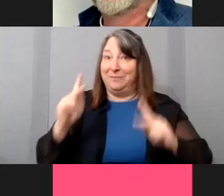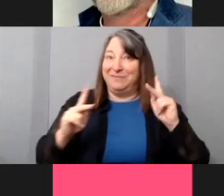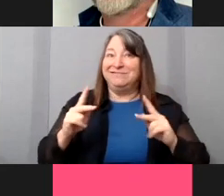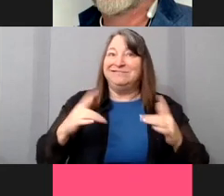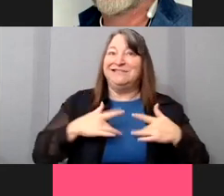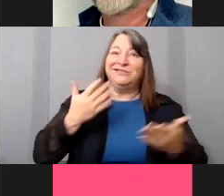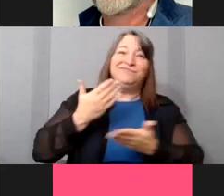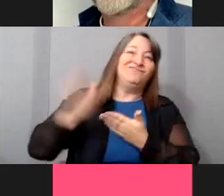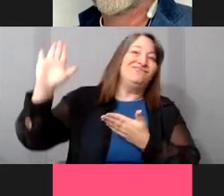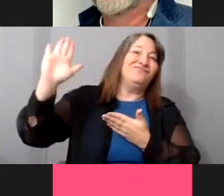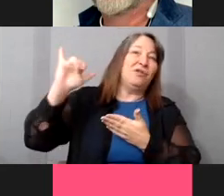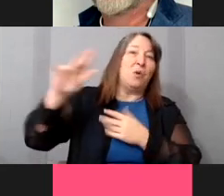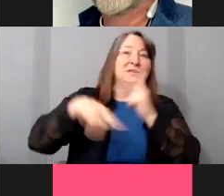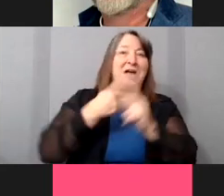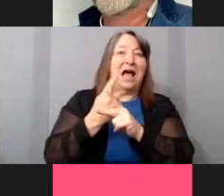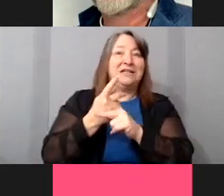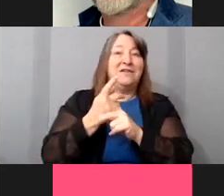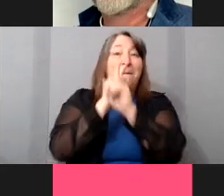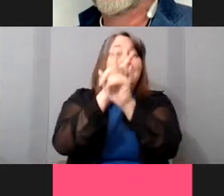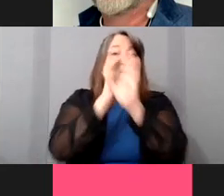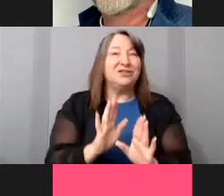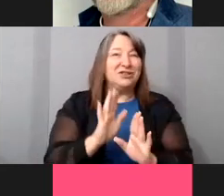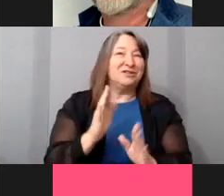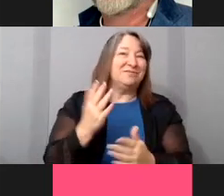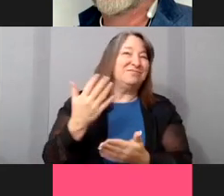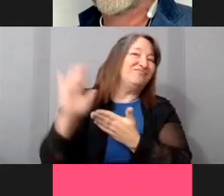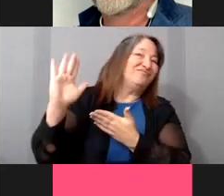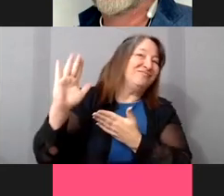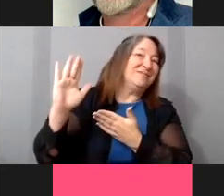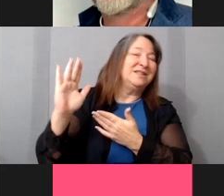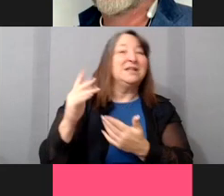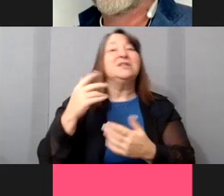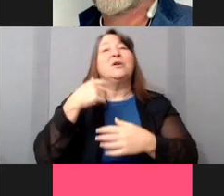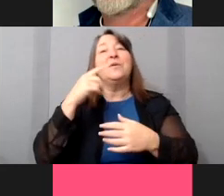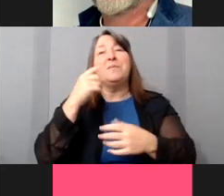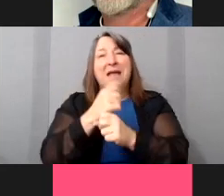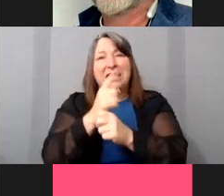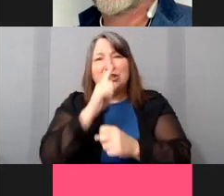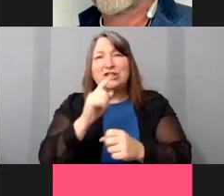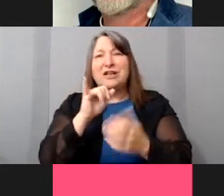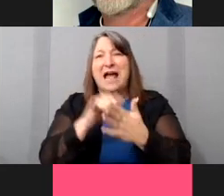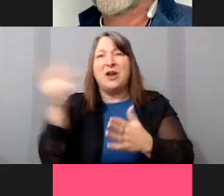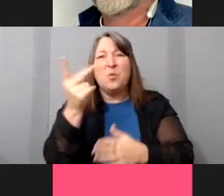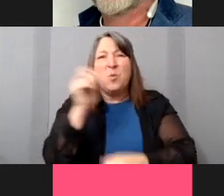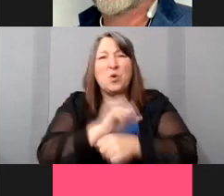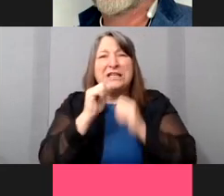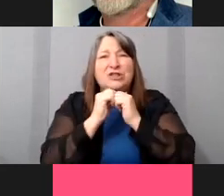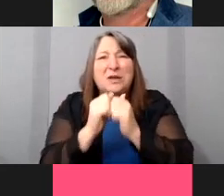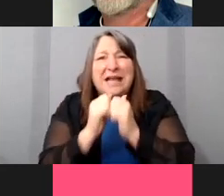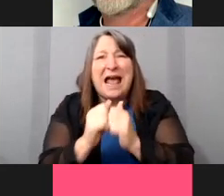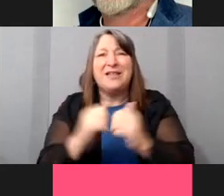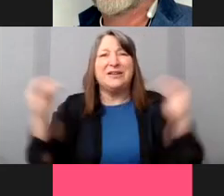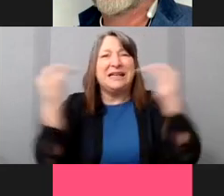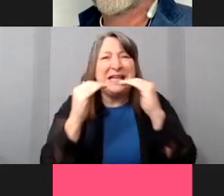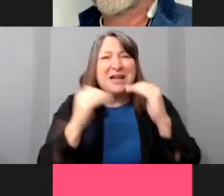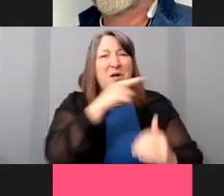those kinds of mentors, right? So making sure that this is a collaborative thing where the youth has a strong voice in what's happening and